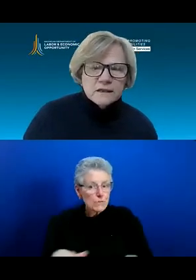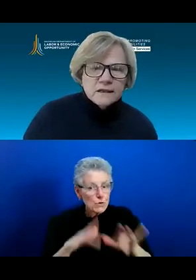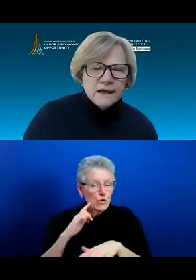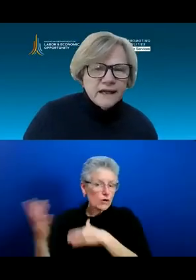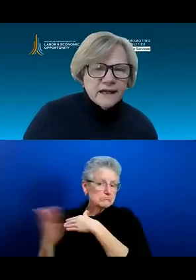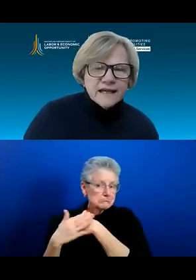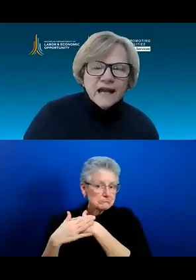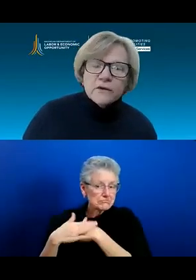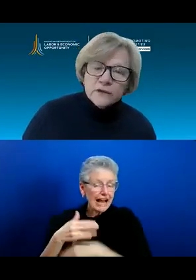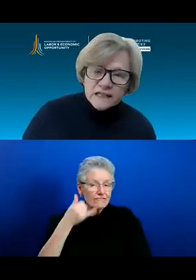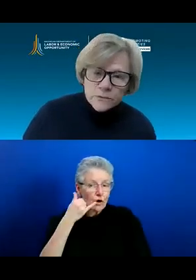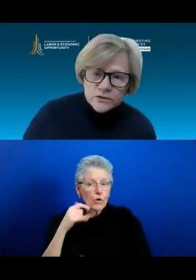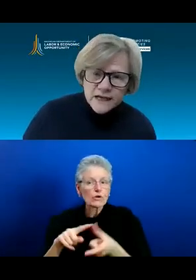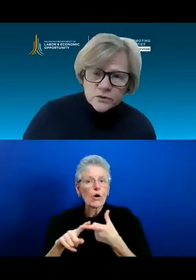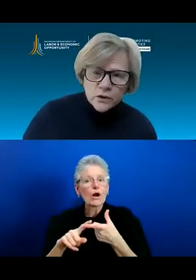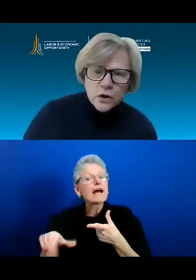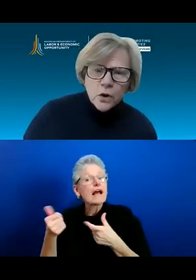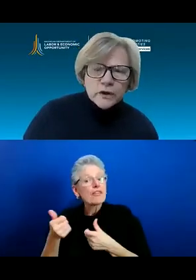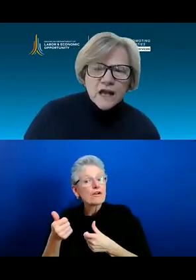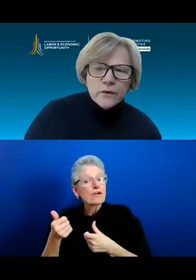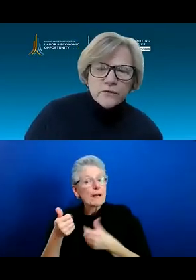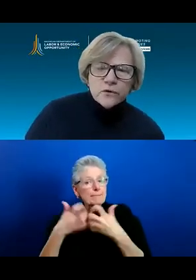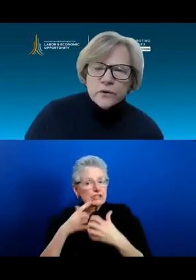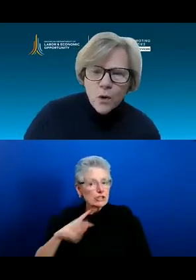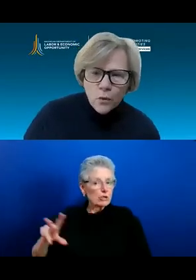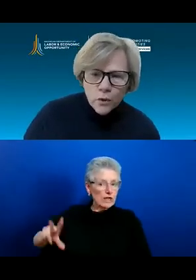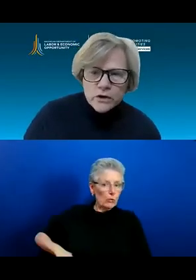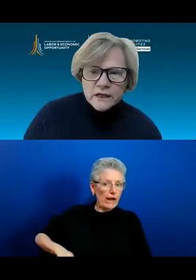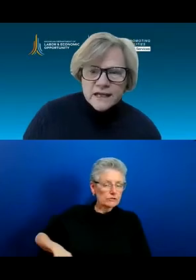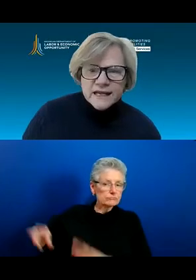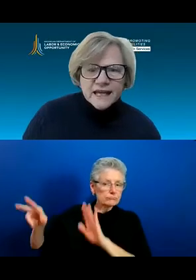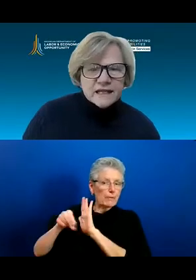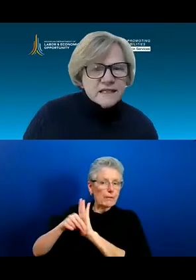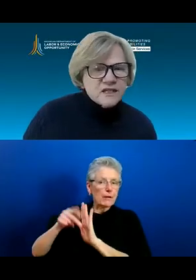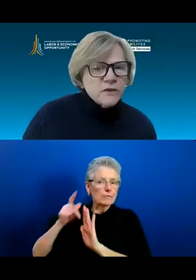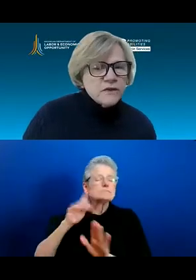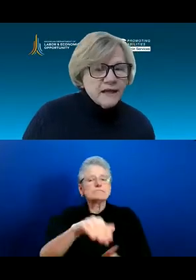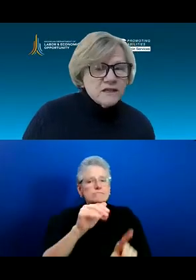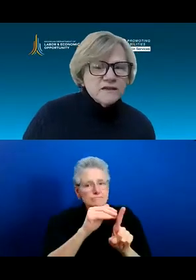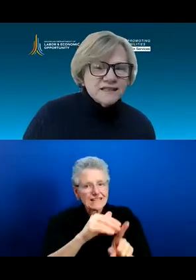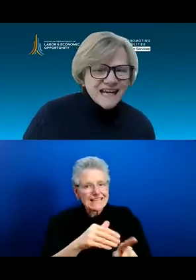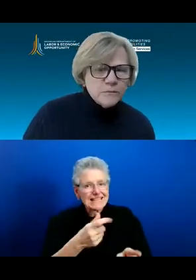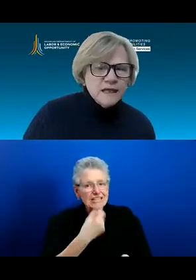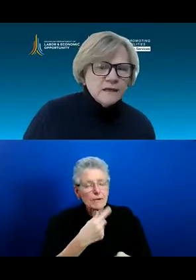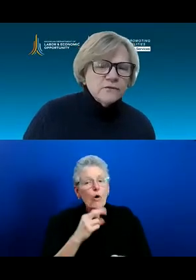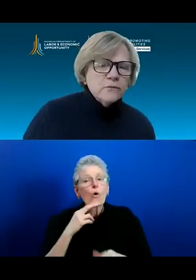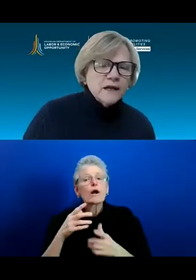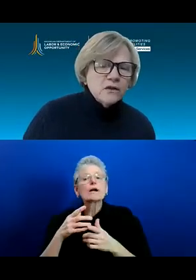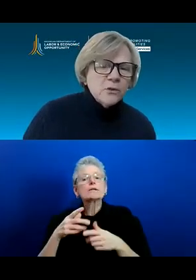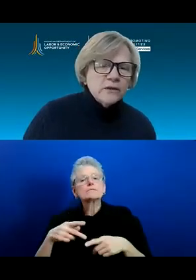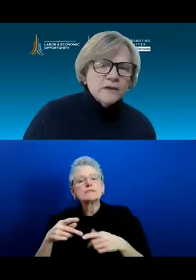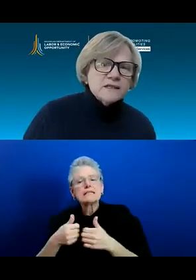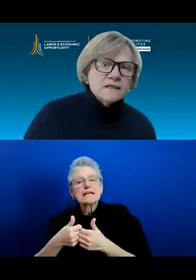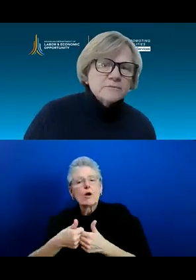this. And having a flexible schedule or allowing for remote work can assist with managing the time needed for